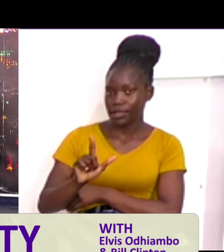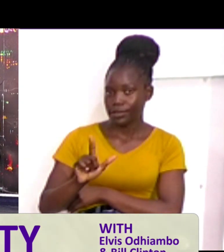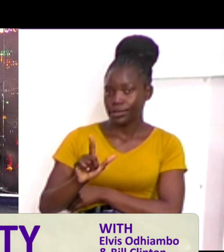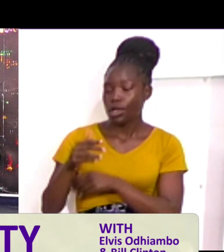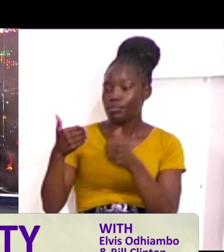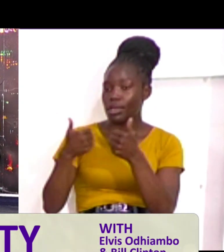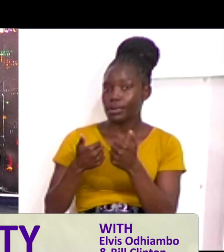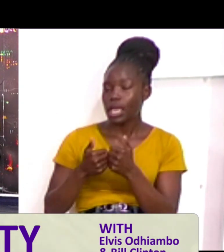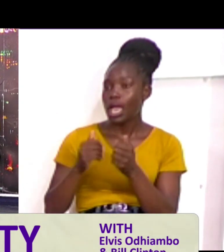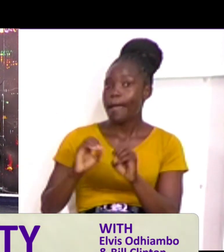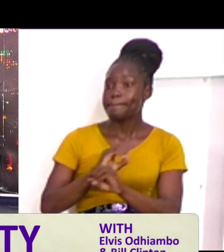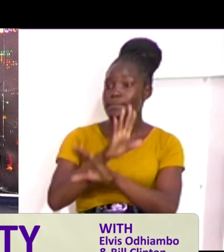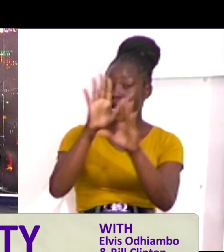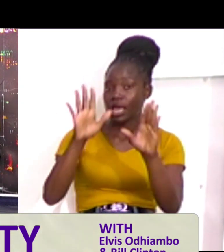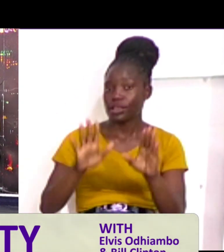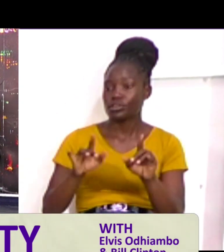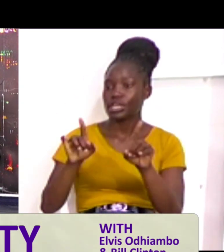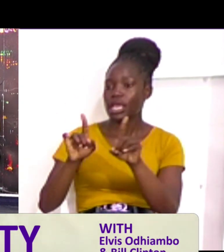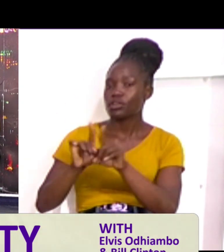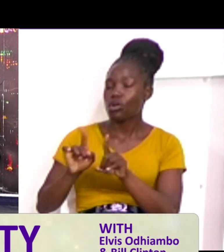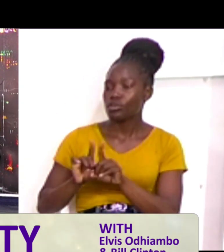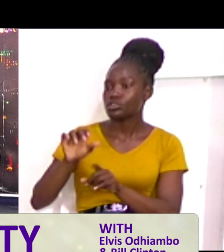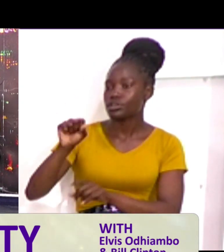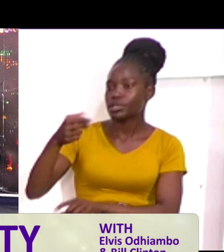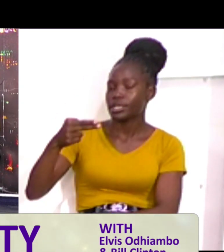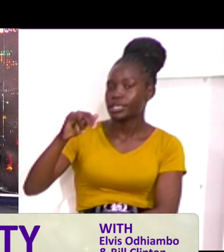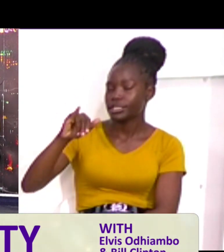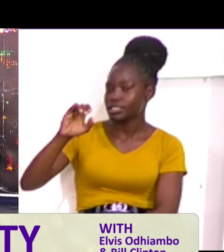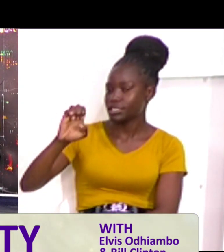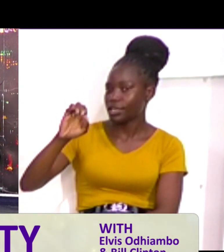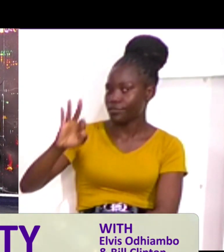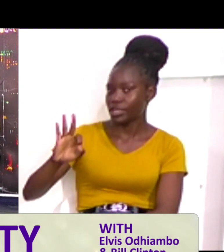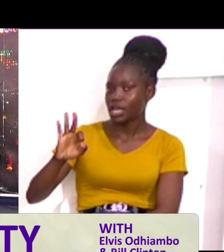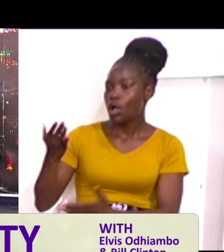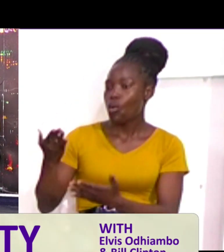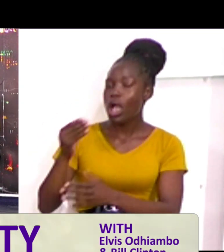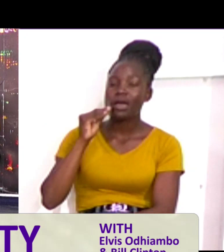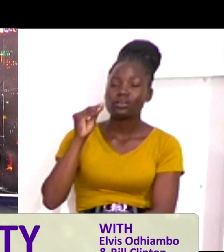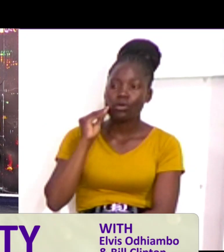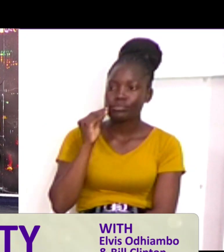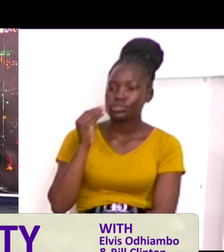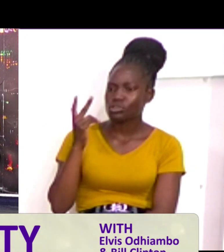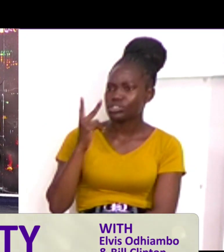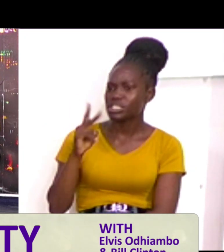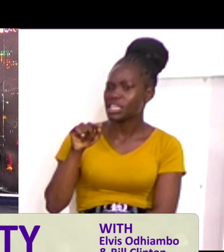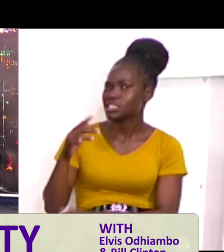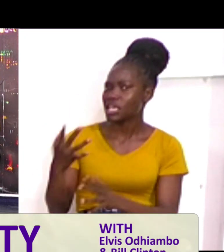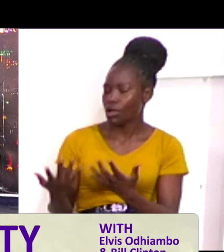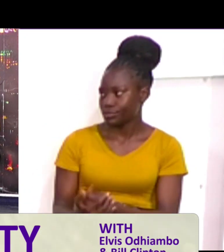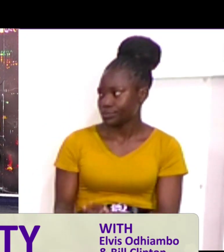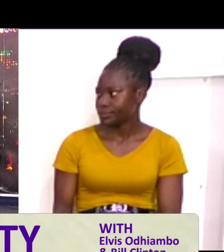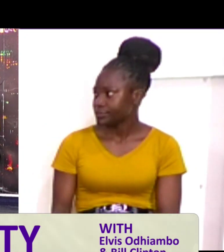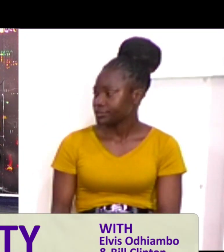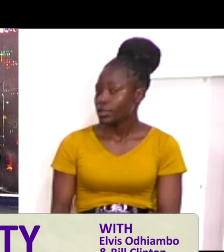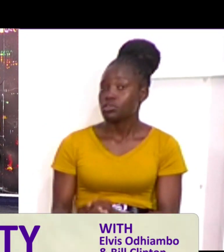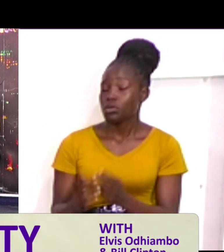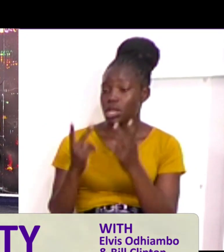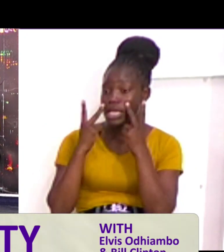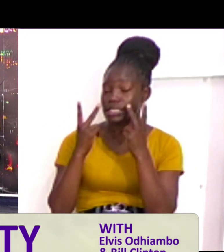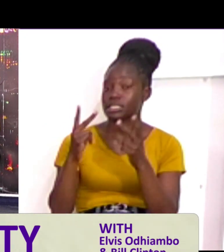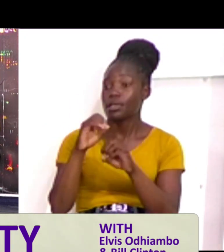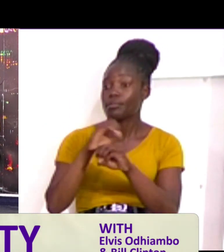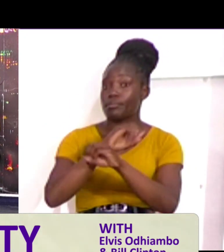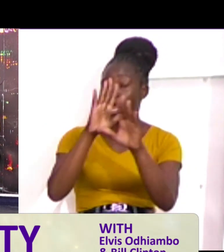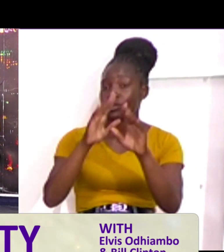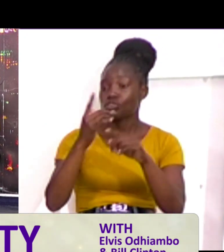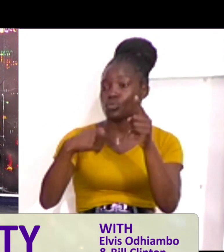evening. Brighton and Sheffield. Sheffield wako nyumbani welcoming Brighton. How do you see this panning out, Felix? I see Brighton winning